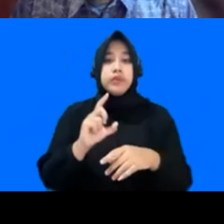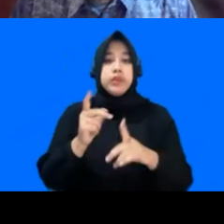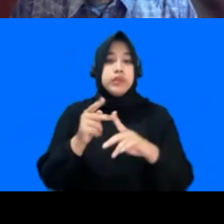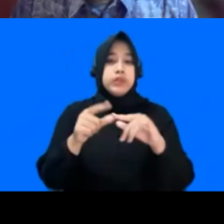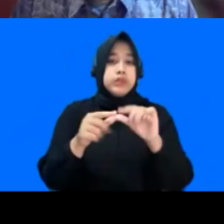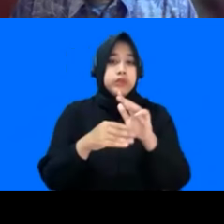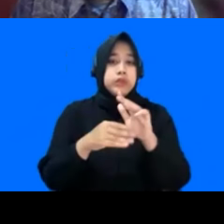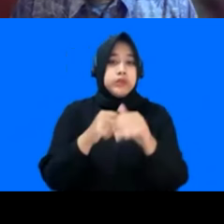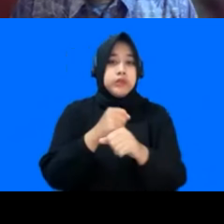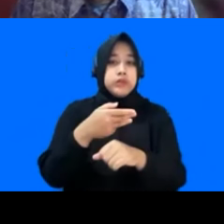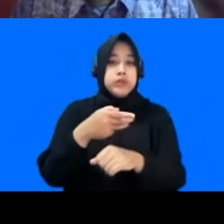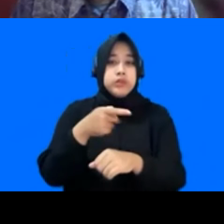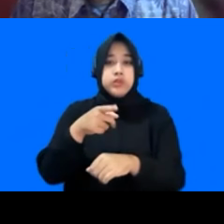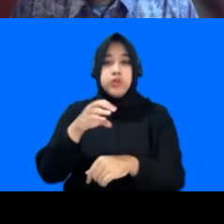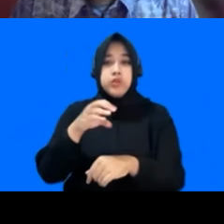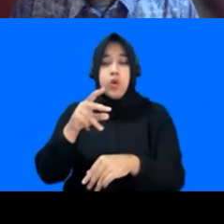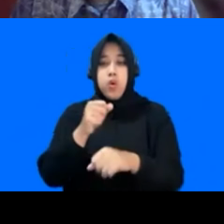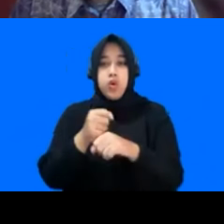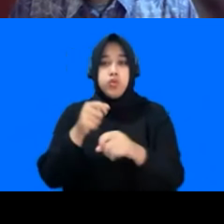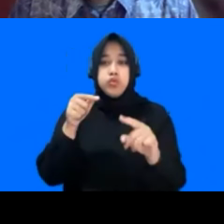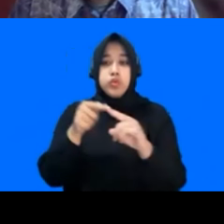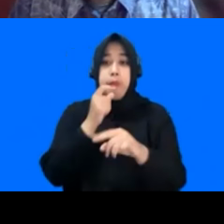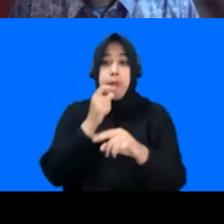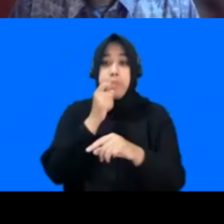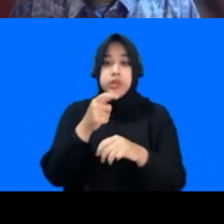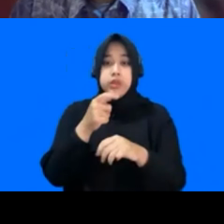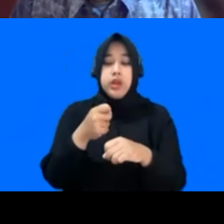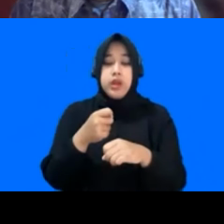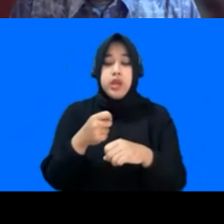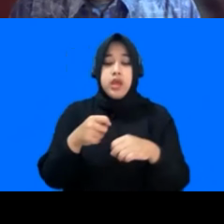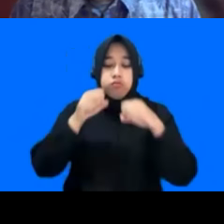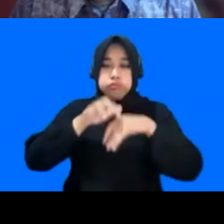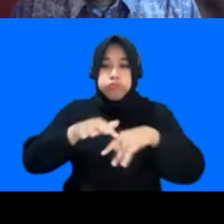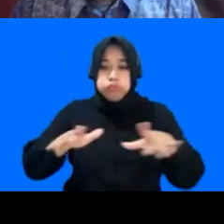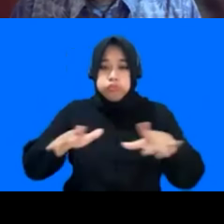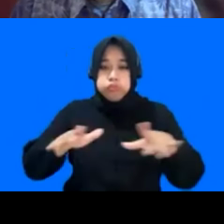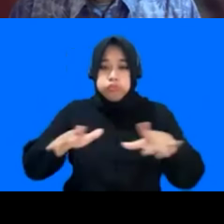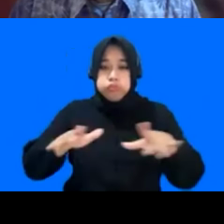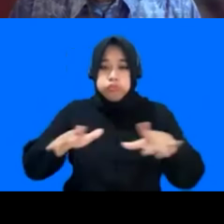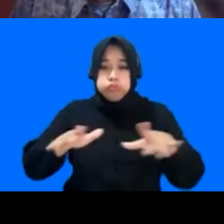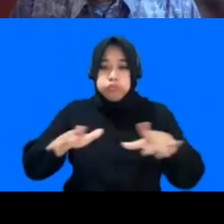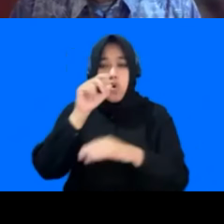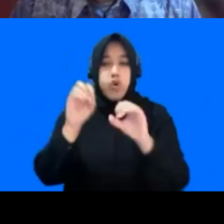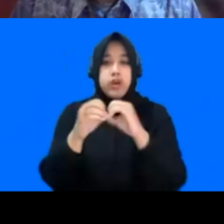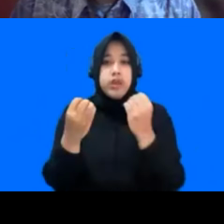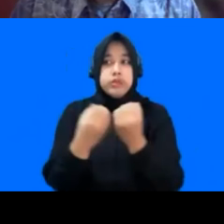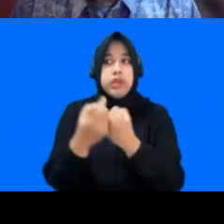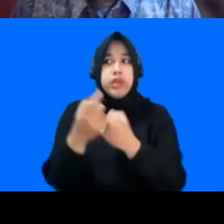like-minded organizations and individuals. And we were